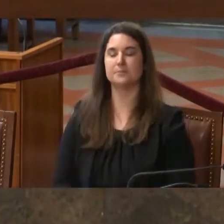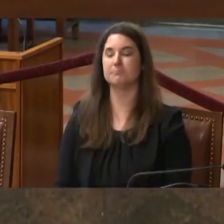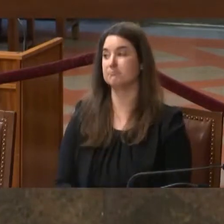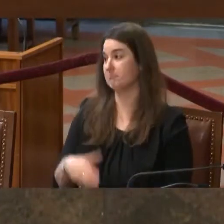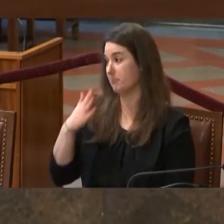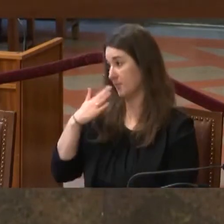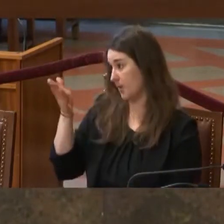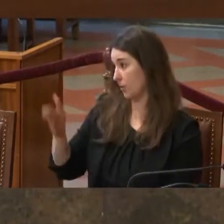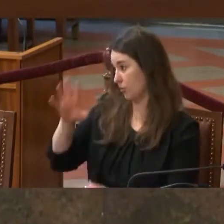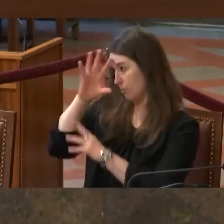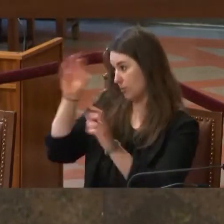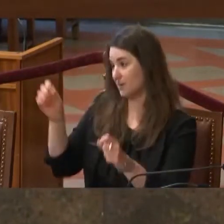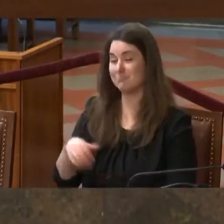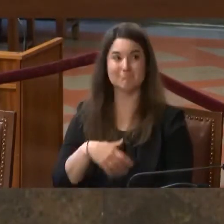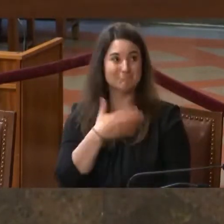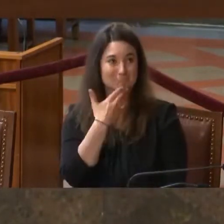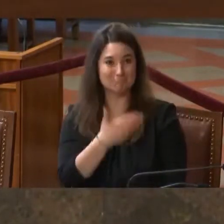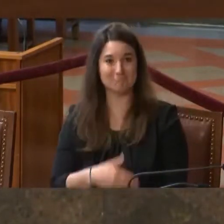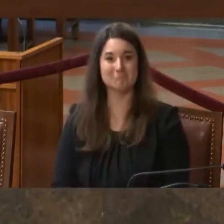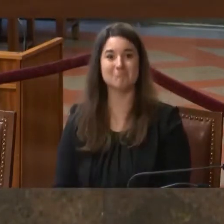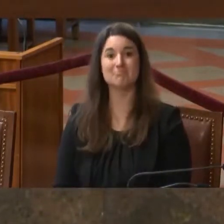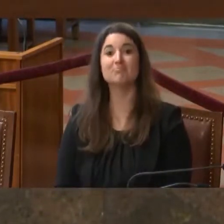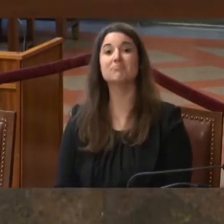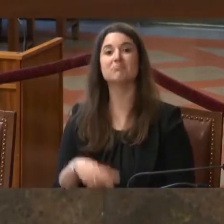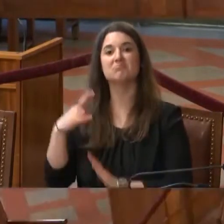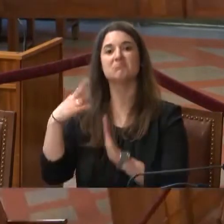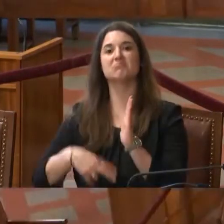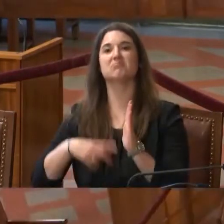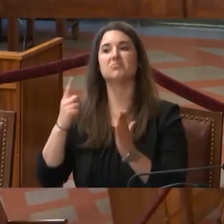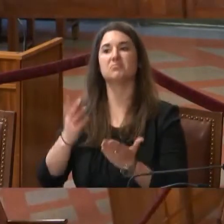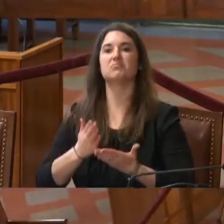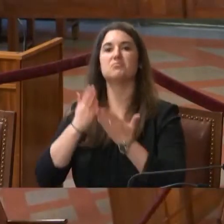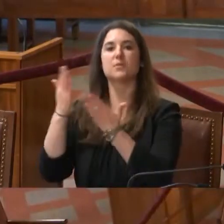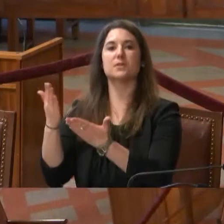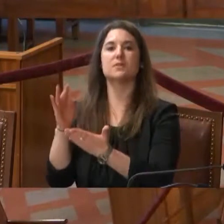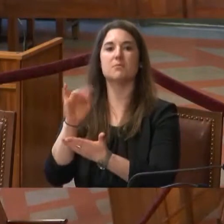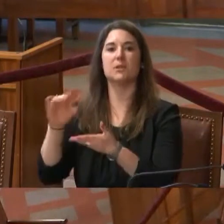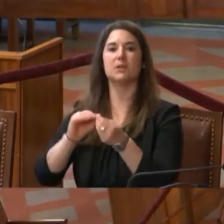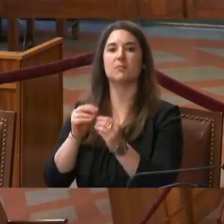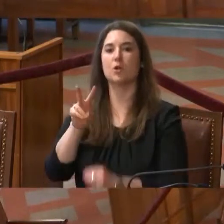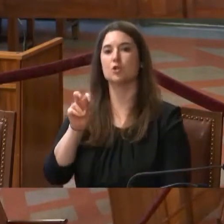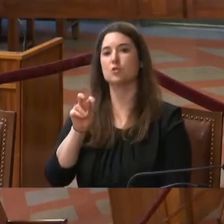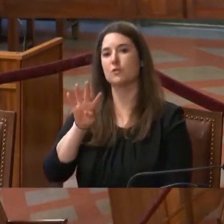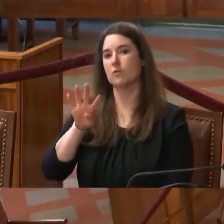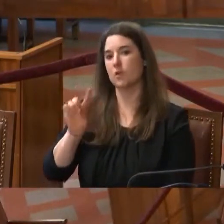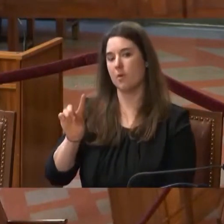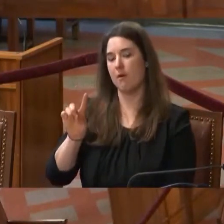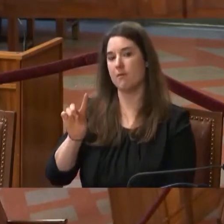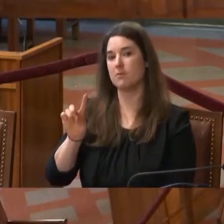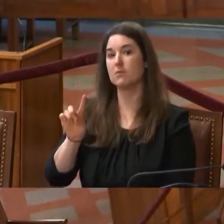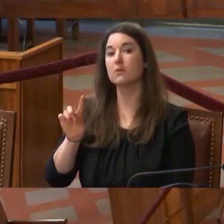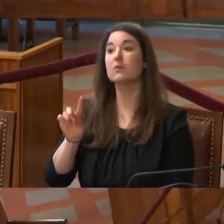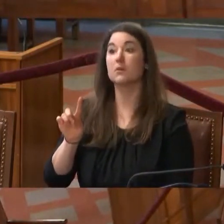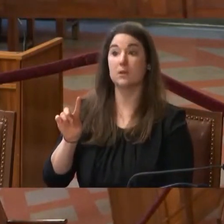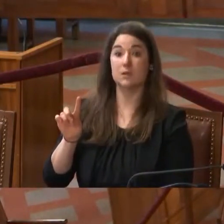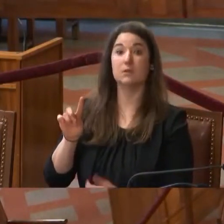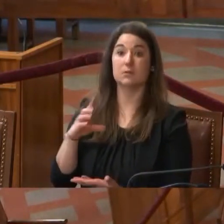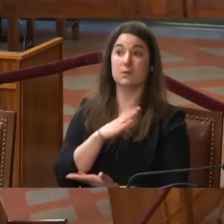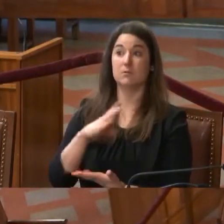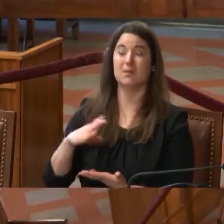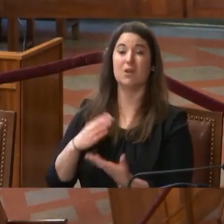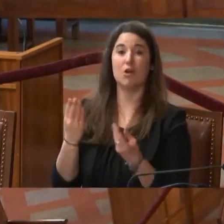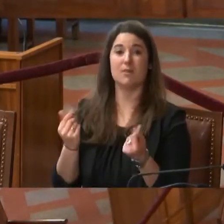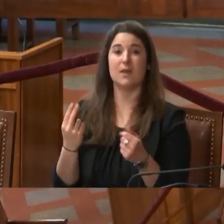Thank you, Madam President. Thank you, Councilman. Councilman Wilson presents Bill Number 241. Report of the Committee on Land Use